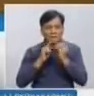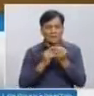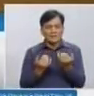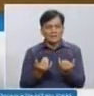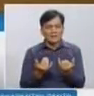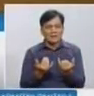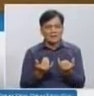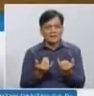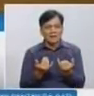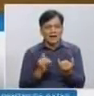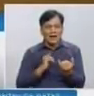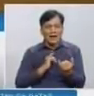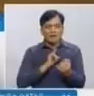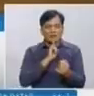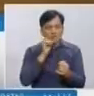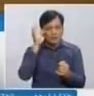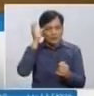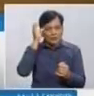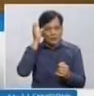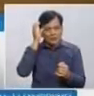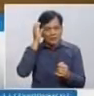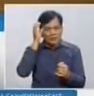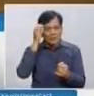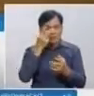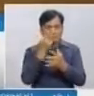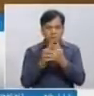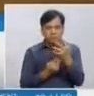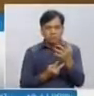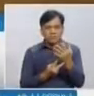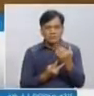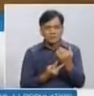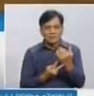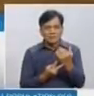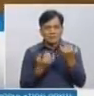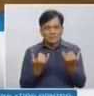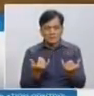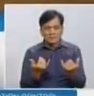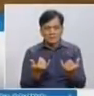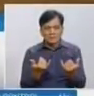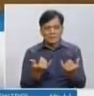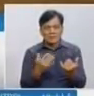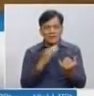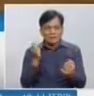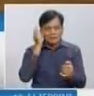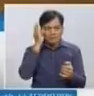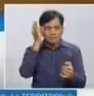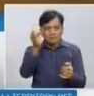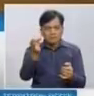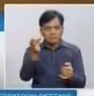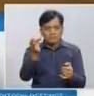present. I am concerned both the present and the